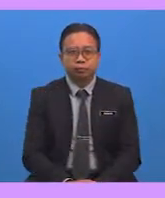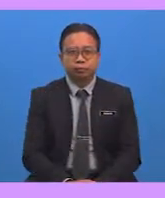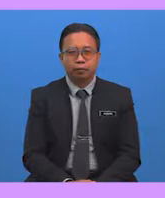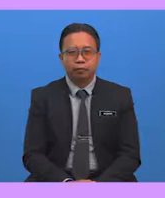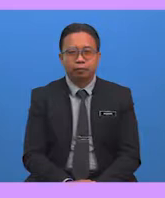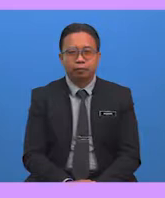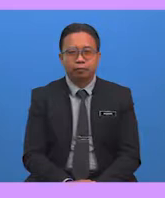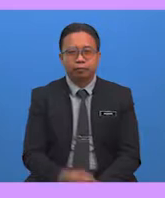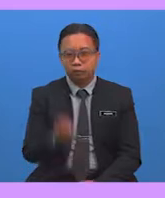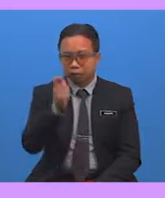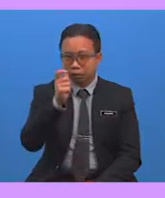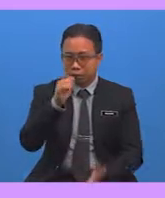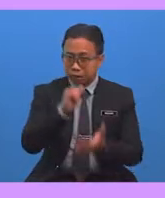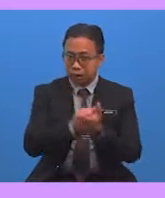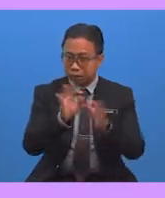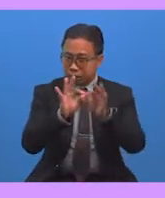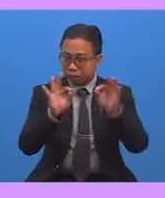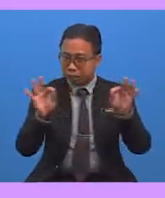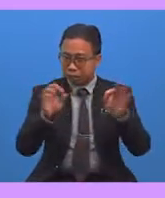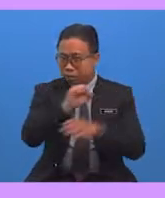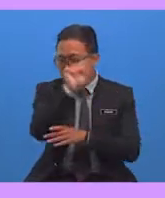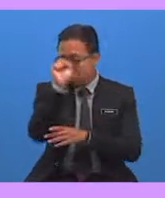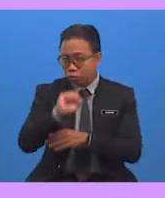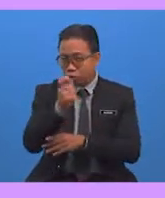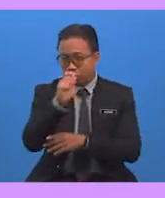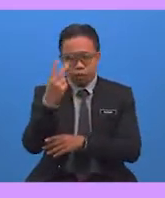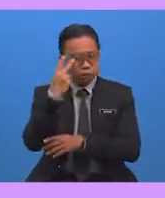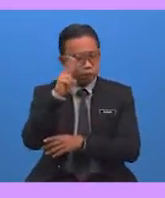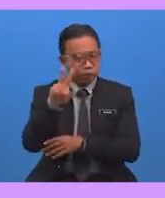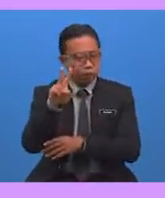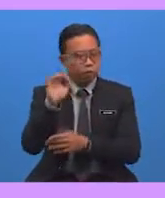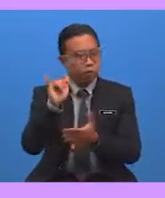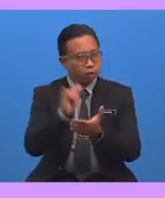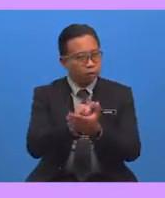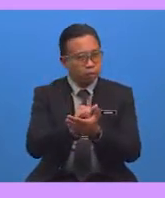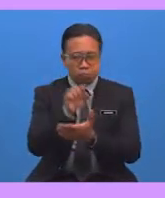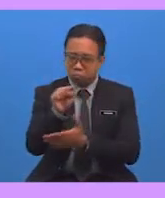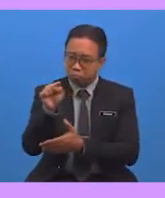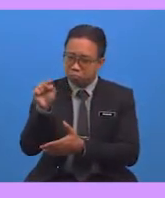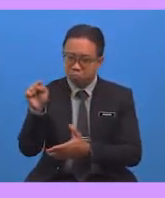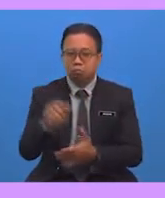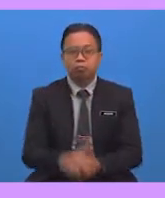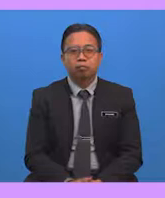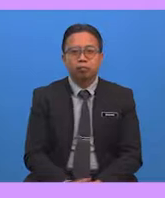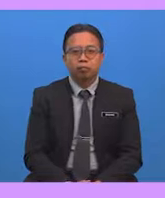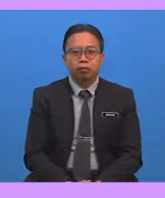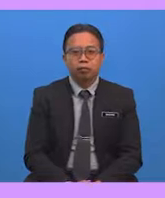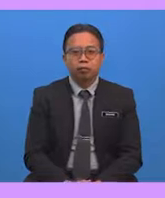... The statement questions the view that ... The